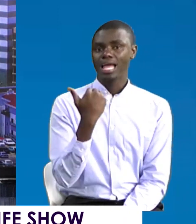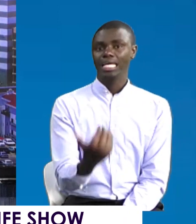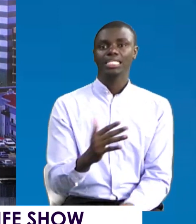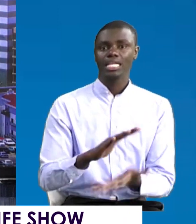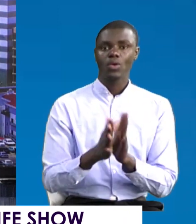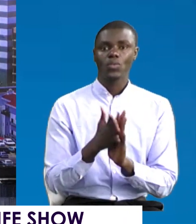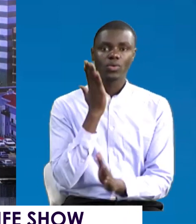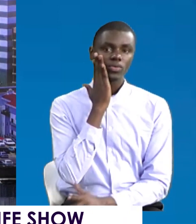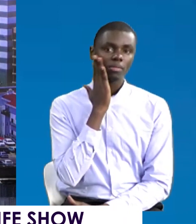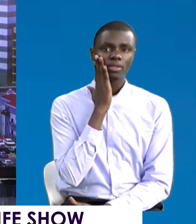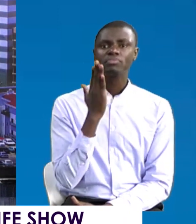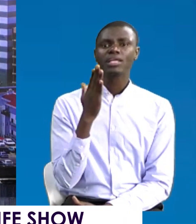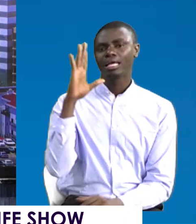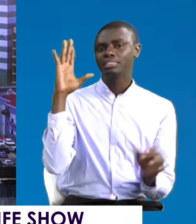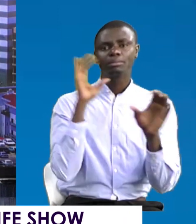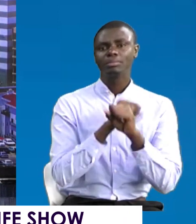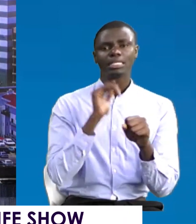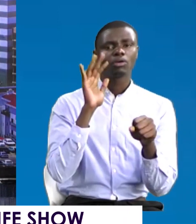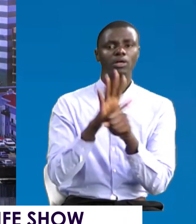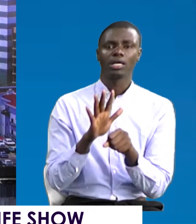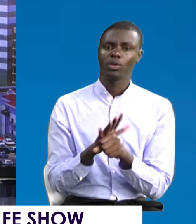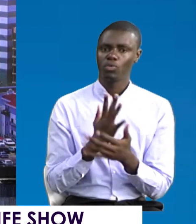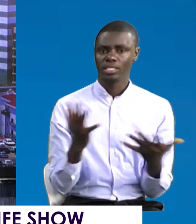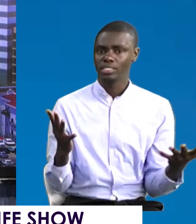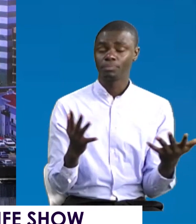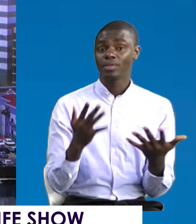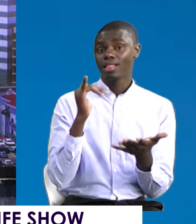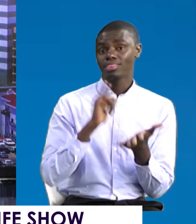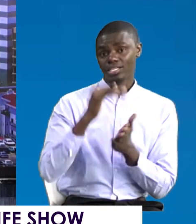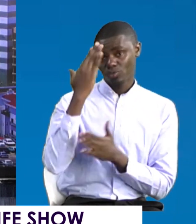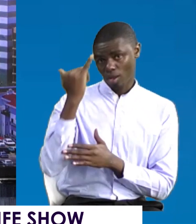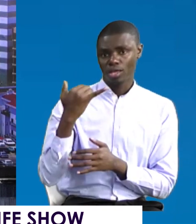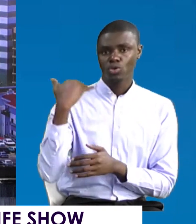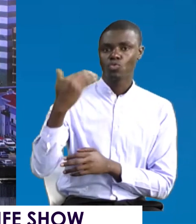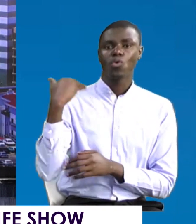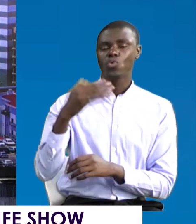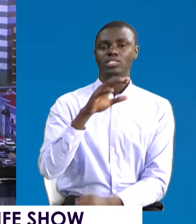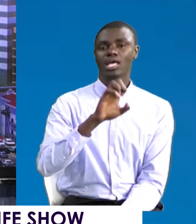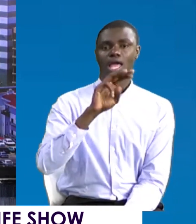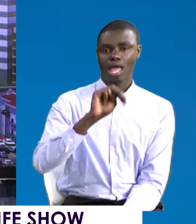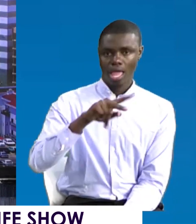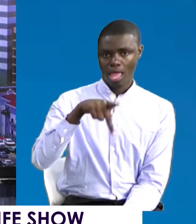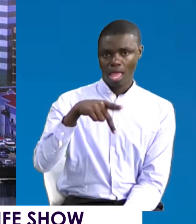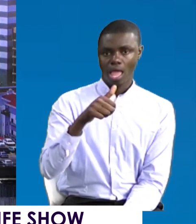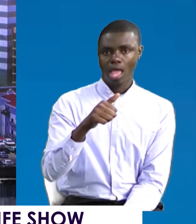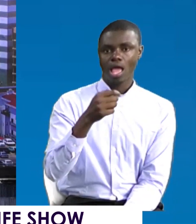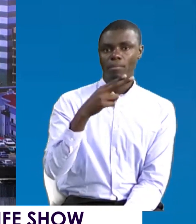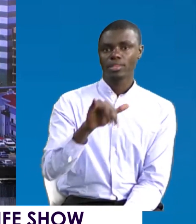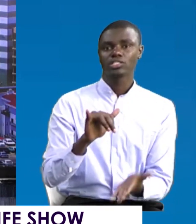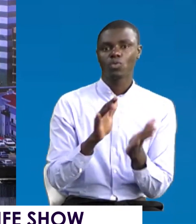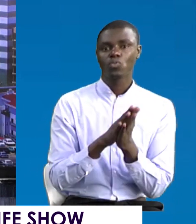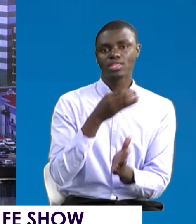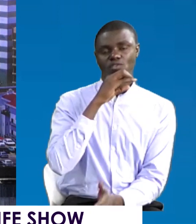child without a mother is missing out on something. That is why you should also always empathize with an orphan, someone